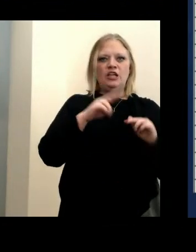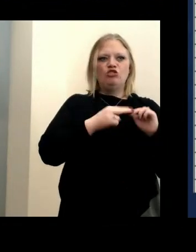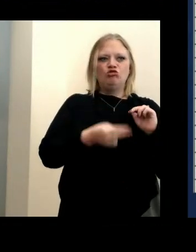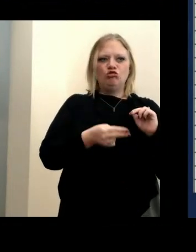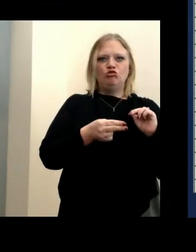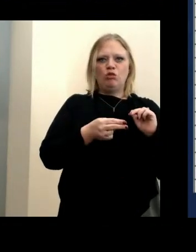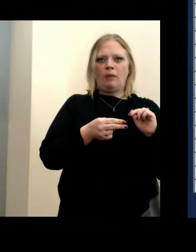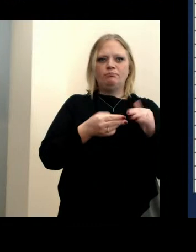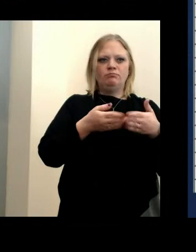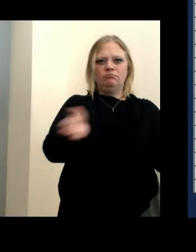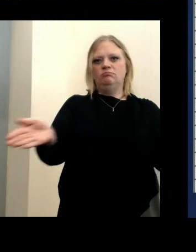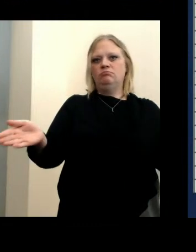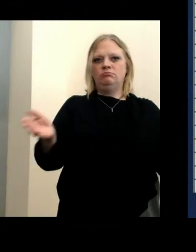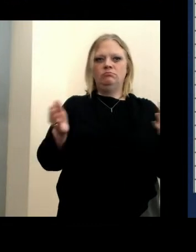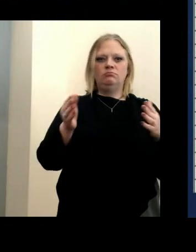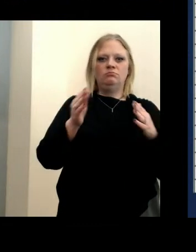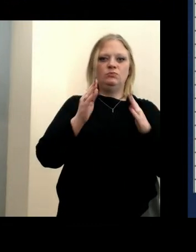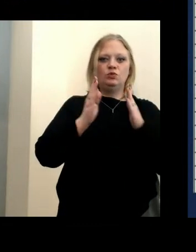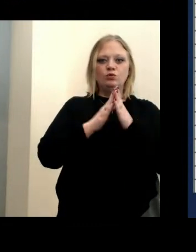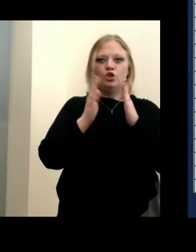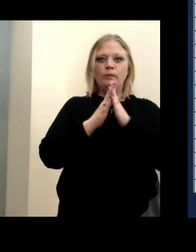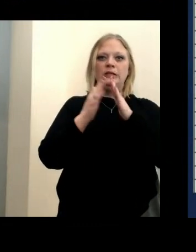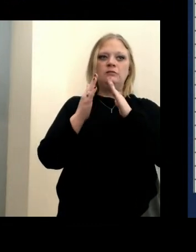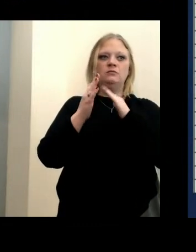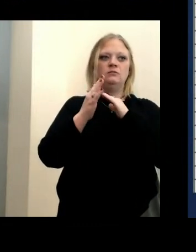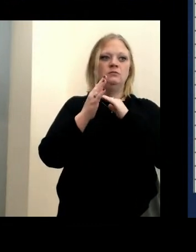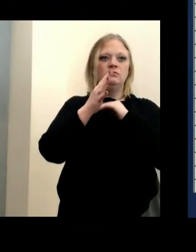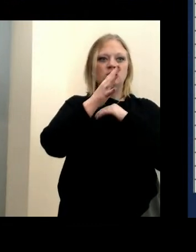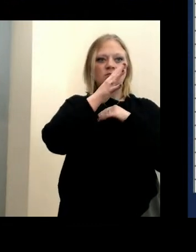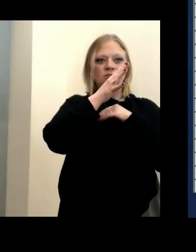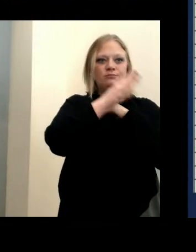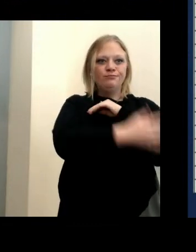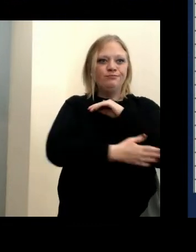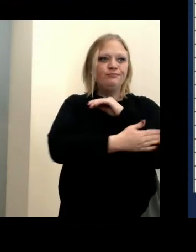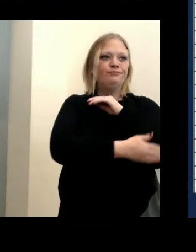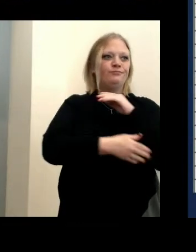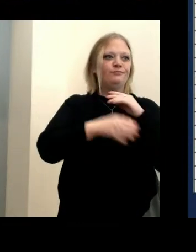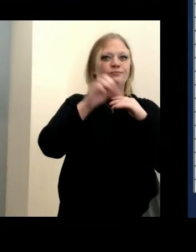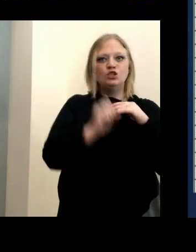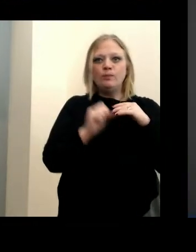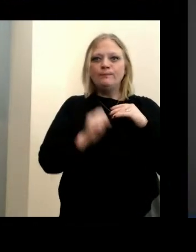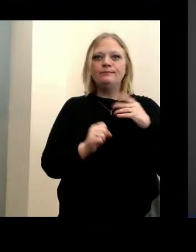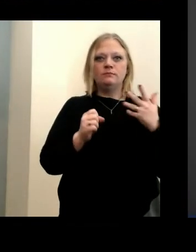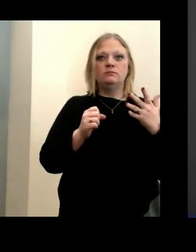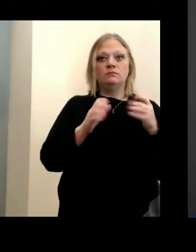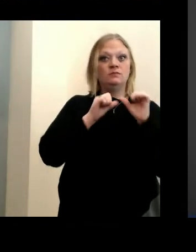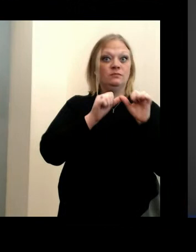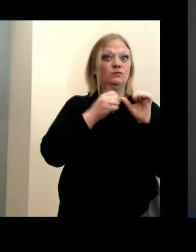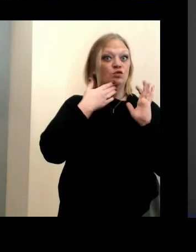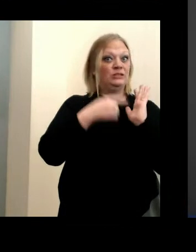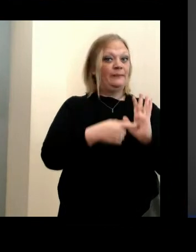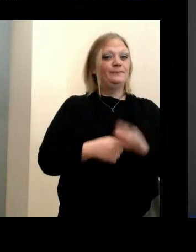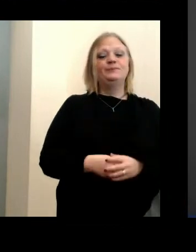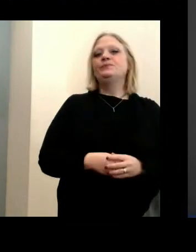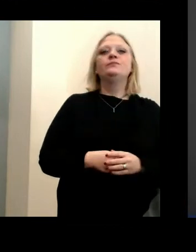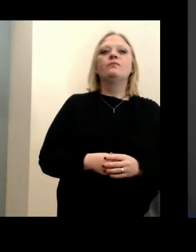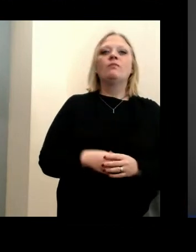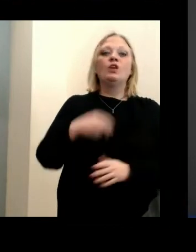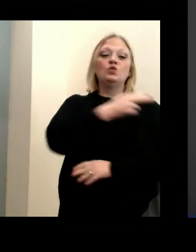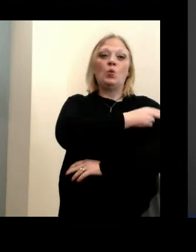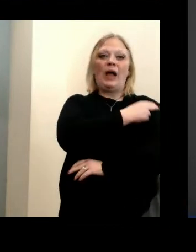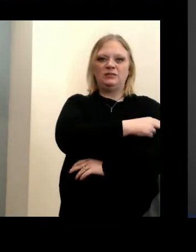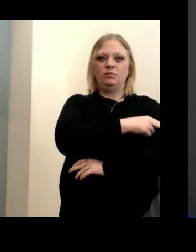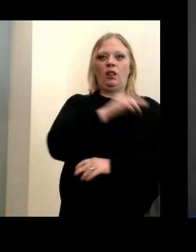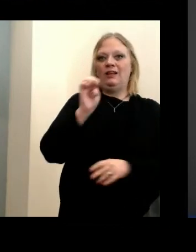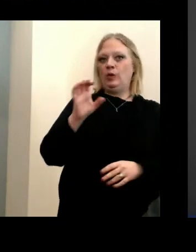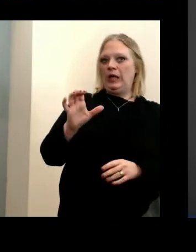urban, suburban, and rural areas. That's a good sign. Let's continue it. Keep it going. Erie County hospitalizations for the